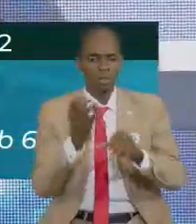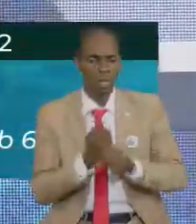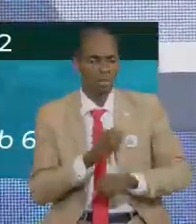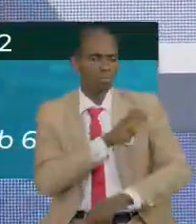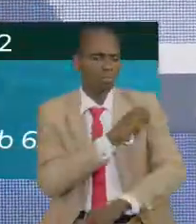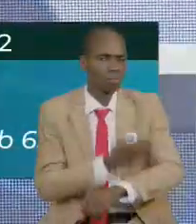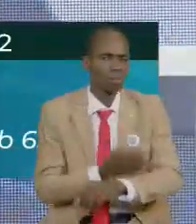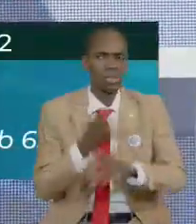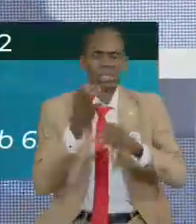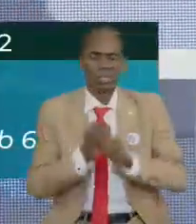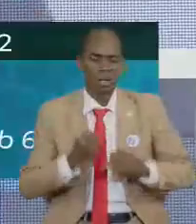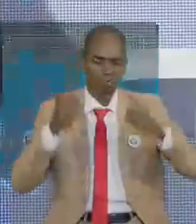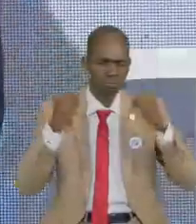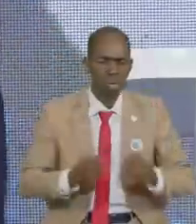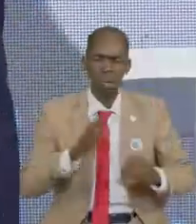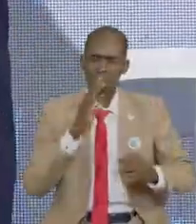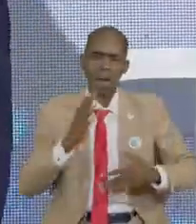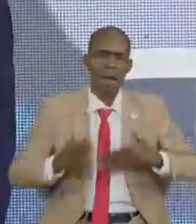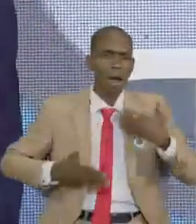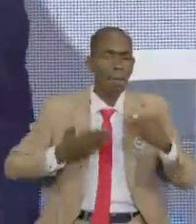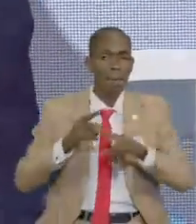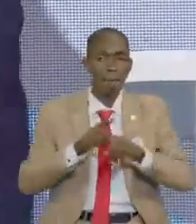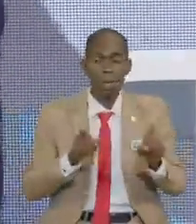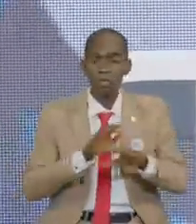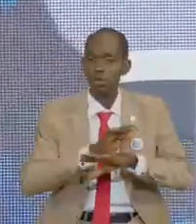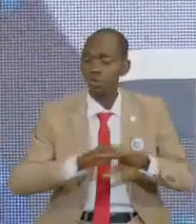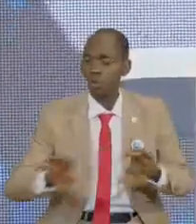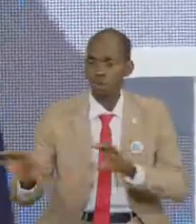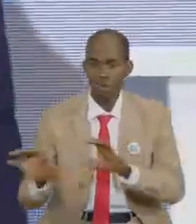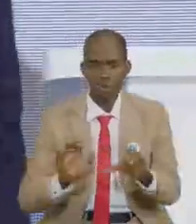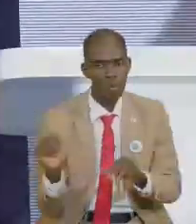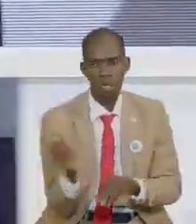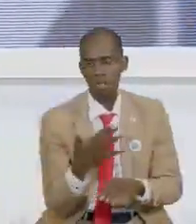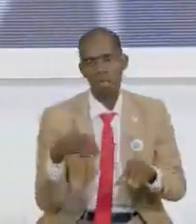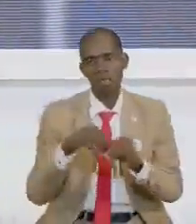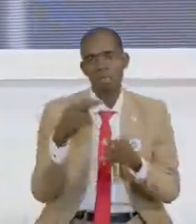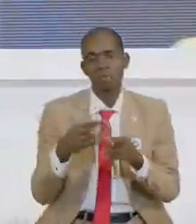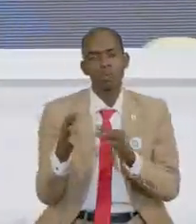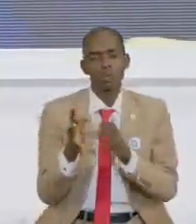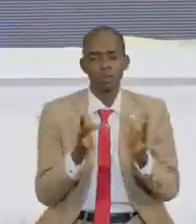and be excited. But don't do it in the name of Jesus.